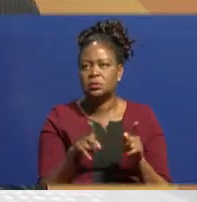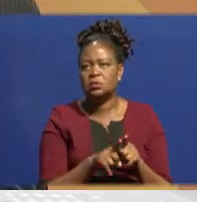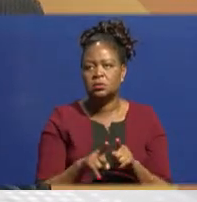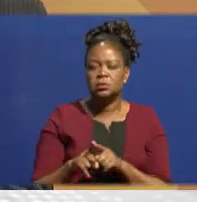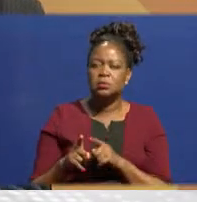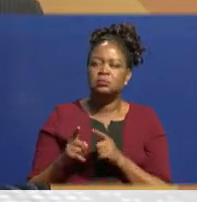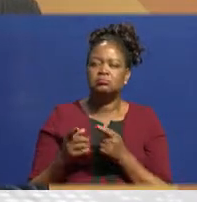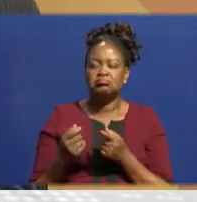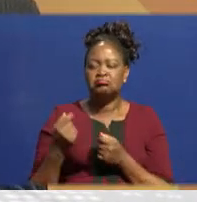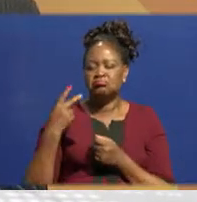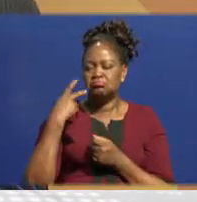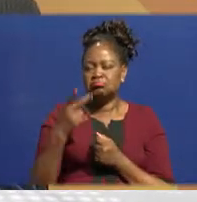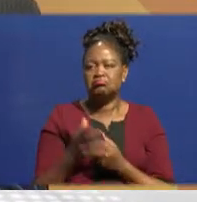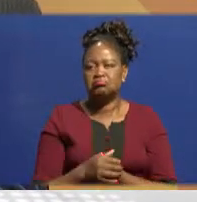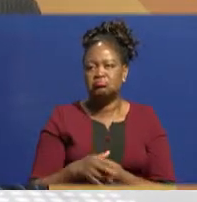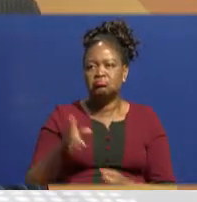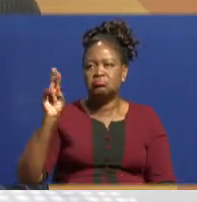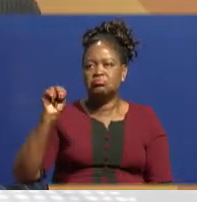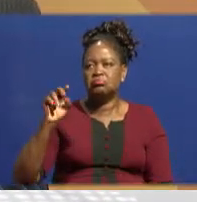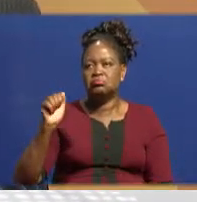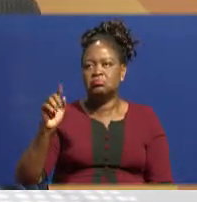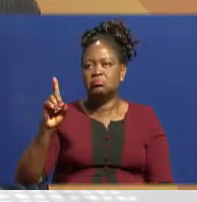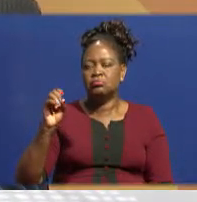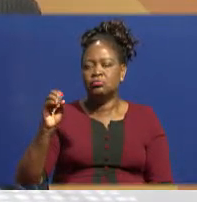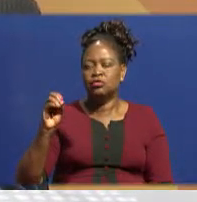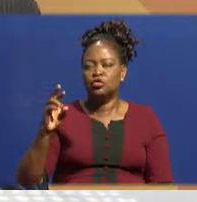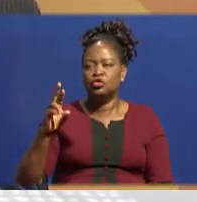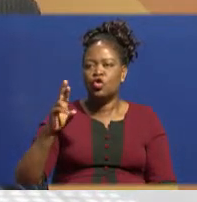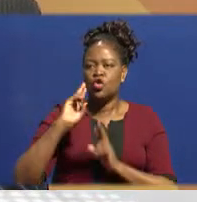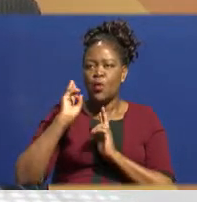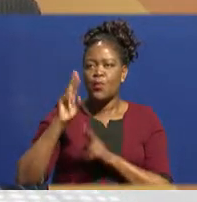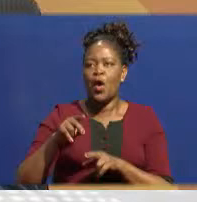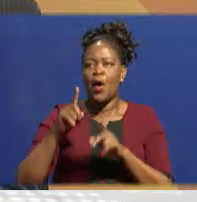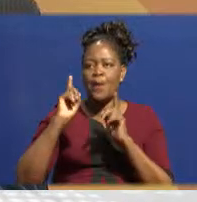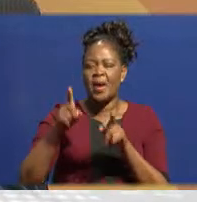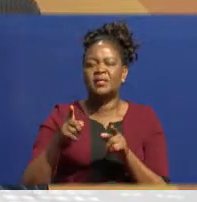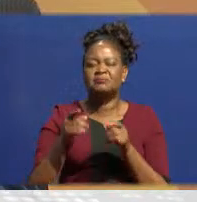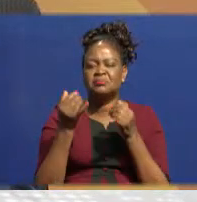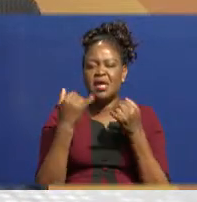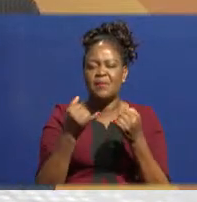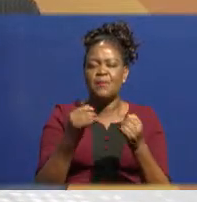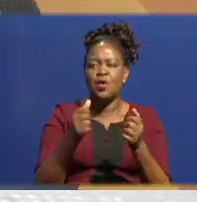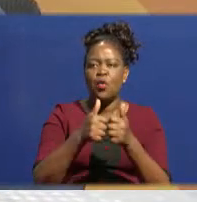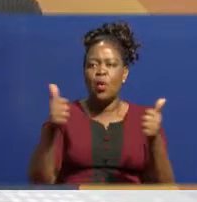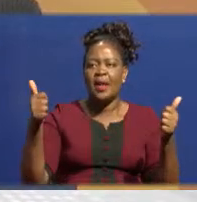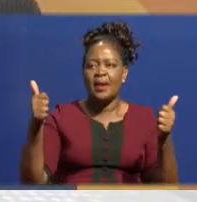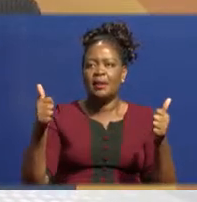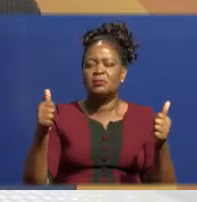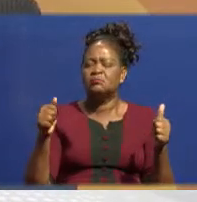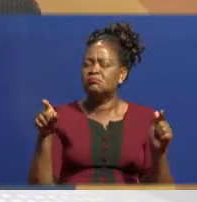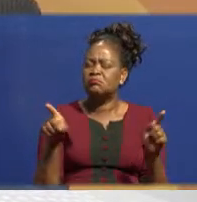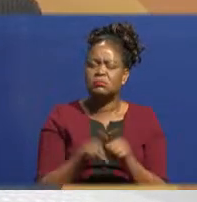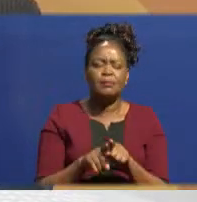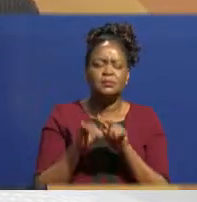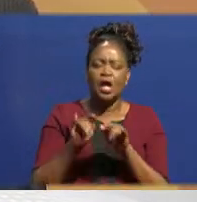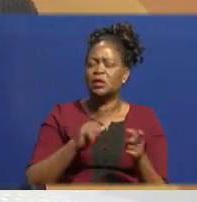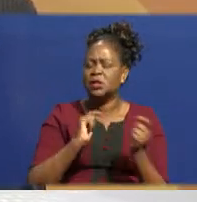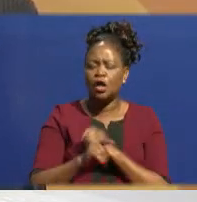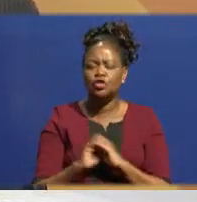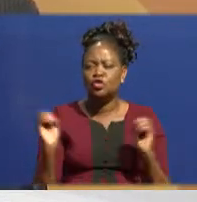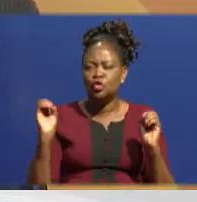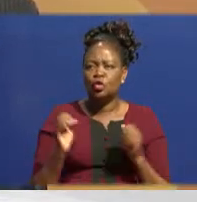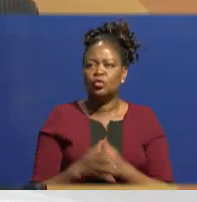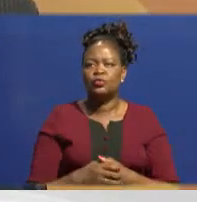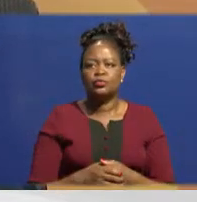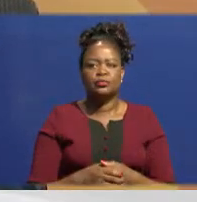experiencing. So NADCO report must be expeditiously implemented. As it is? Yes. But Mheshimiwa, let's